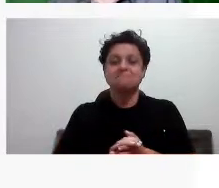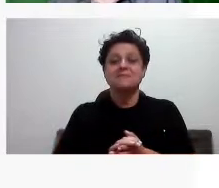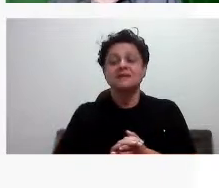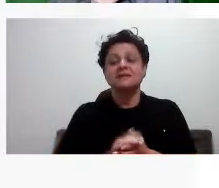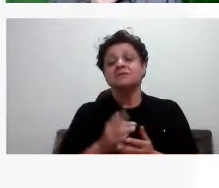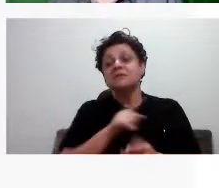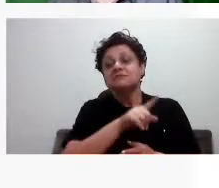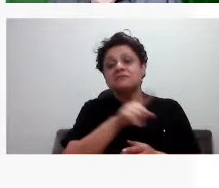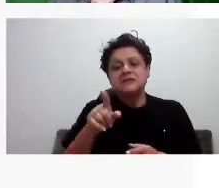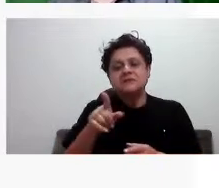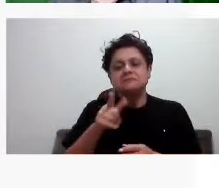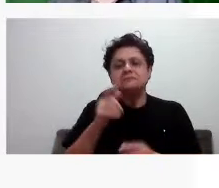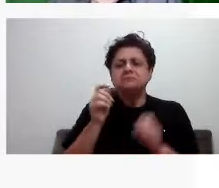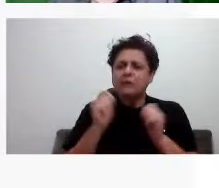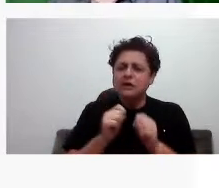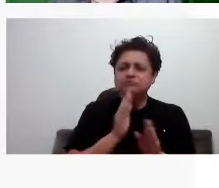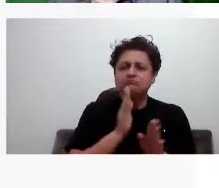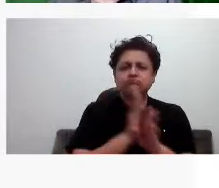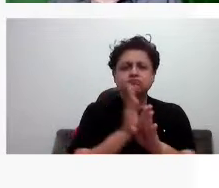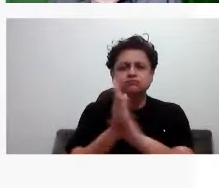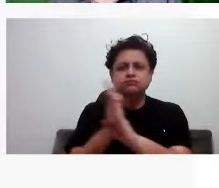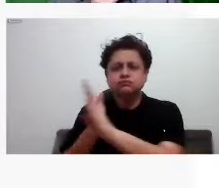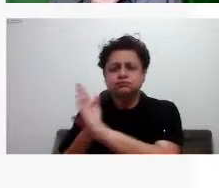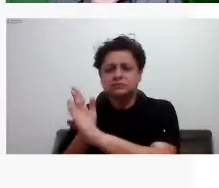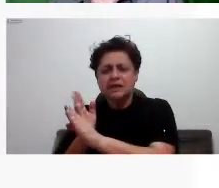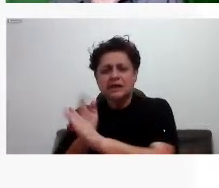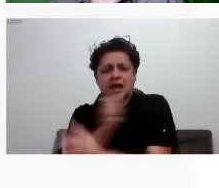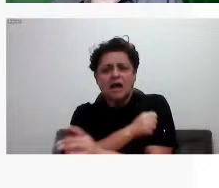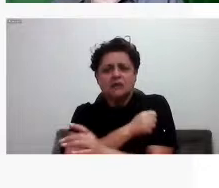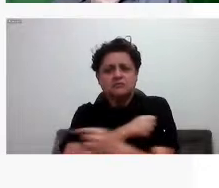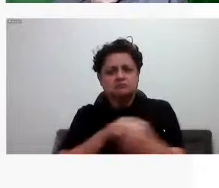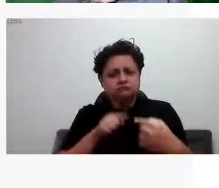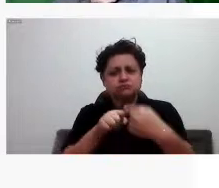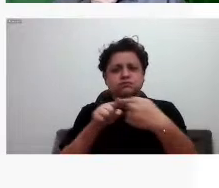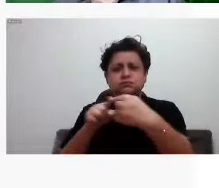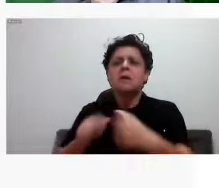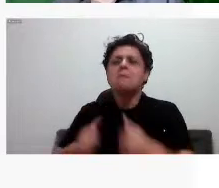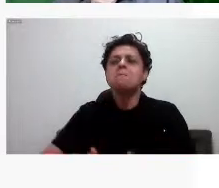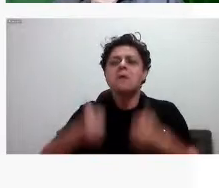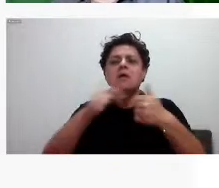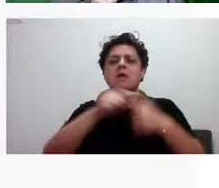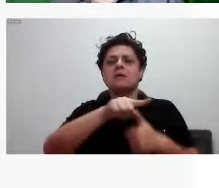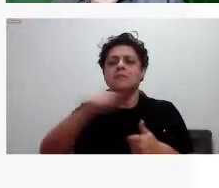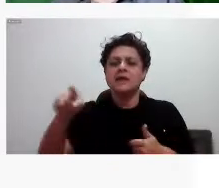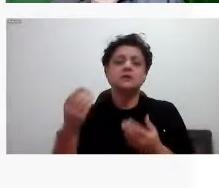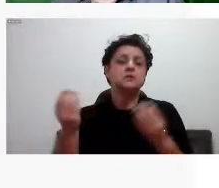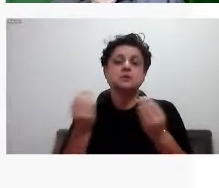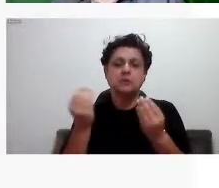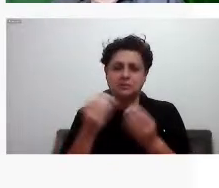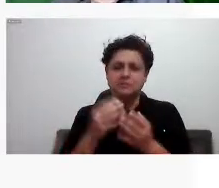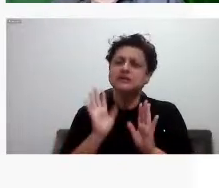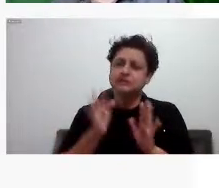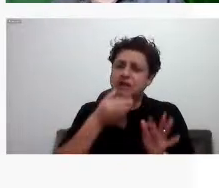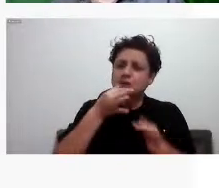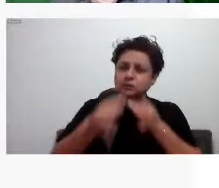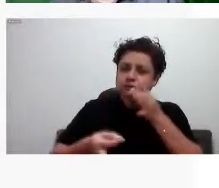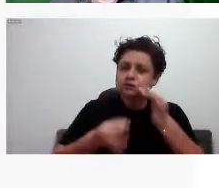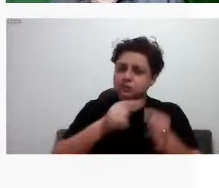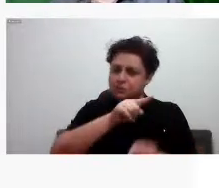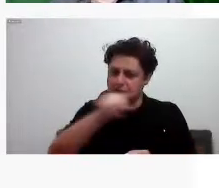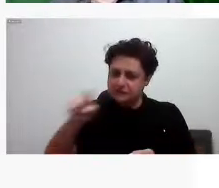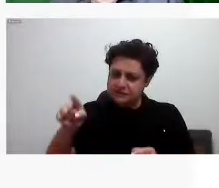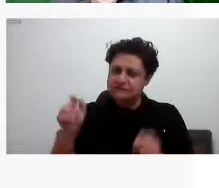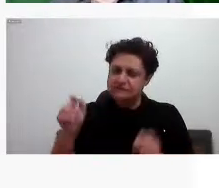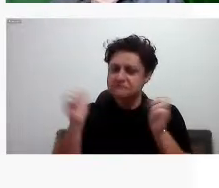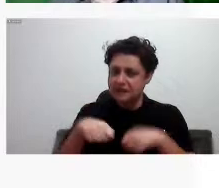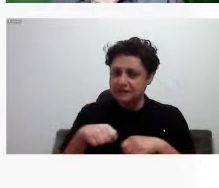for them? I already suggested that perhaps you could interview them. But what other ways could you find out from